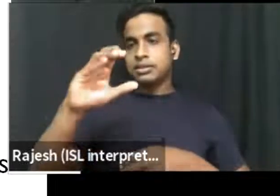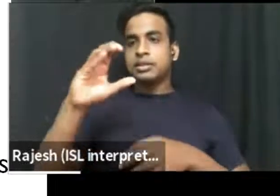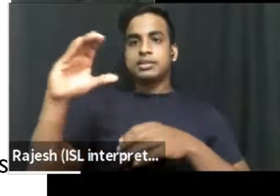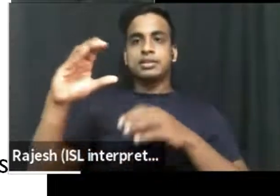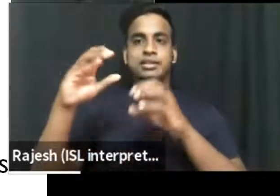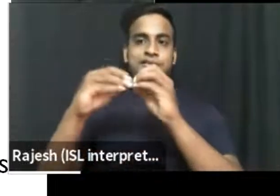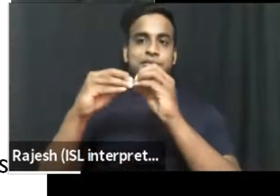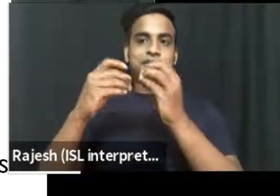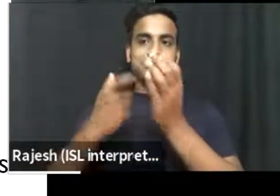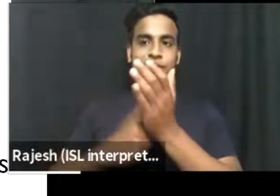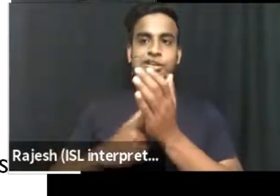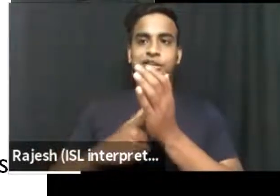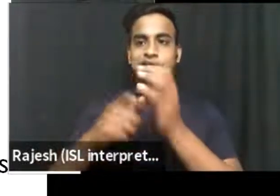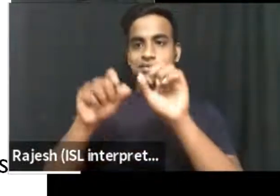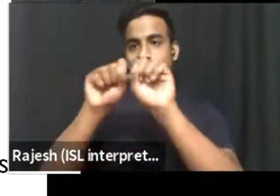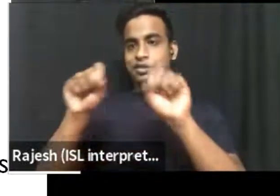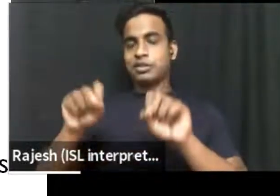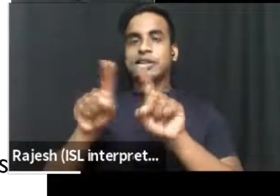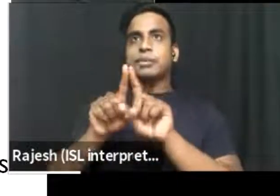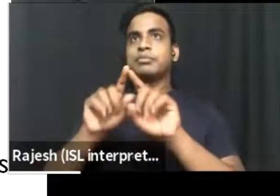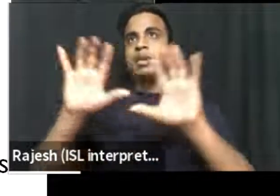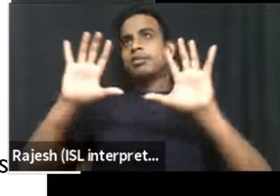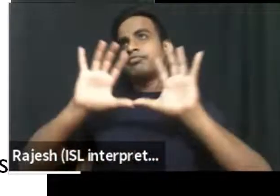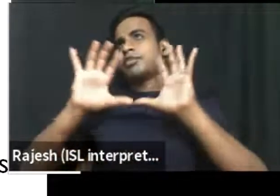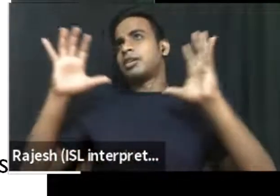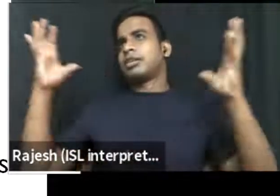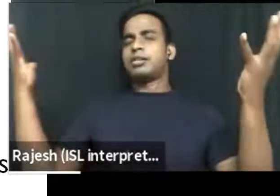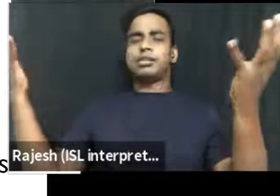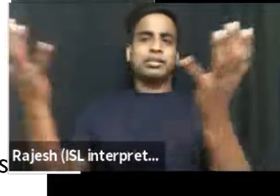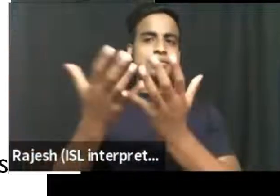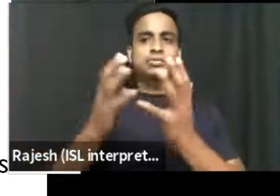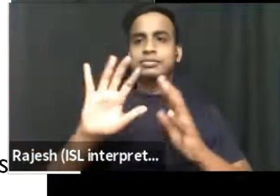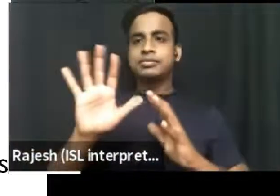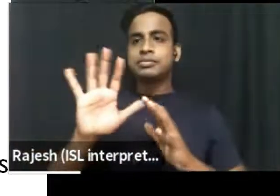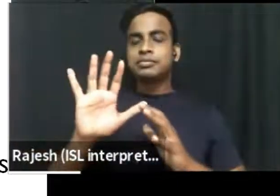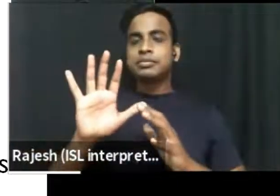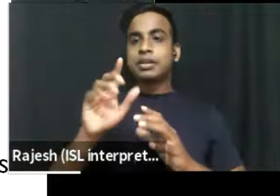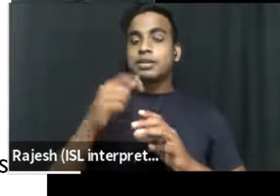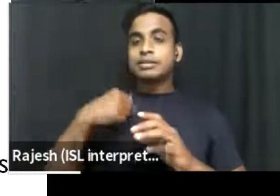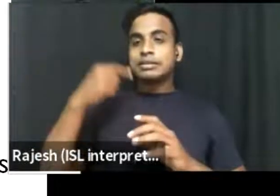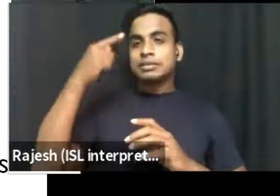not just as models here and there. Can we do it